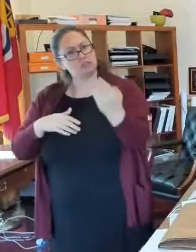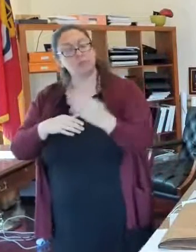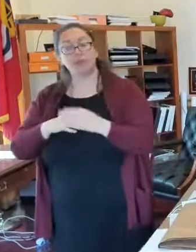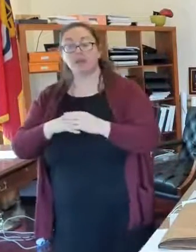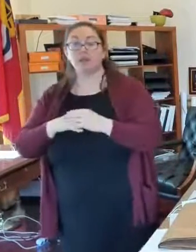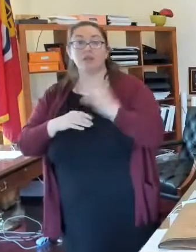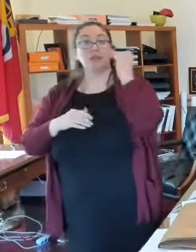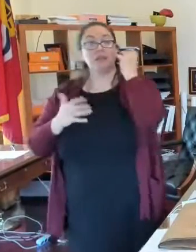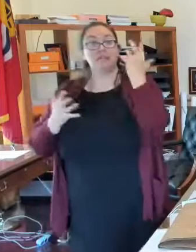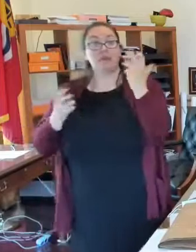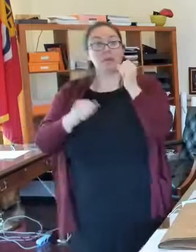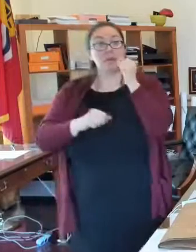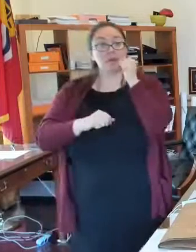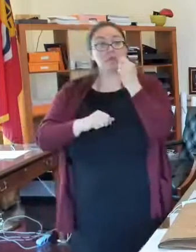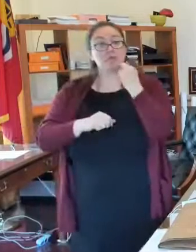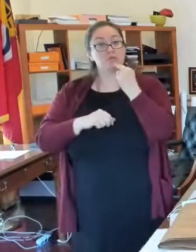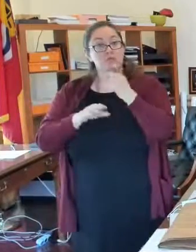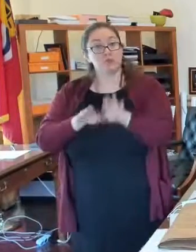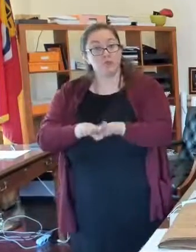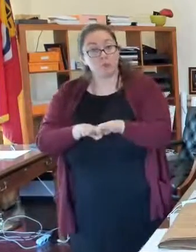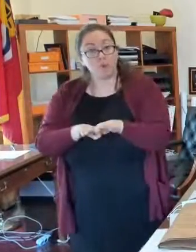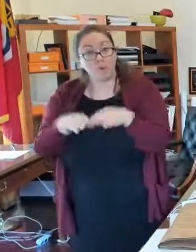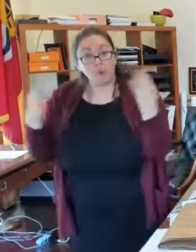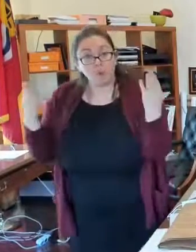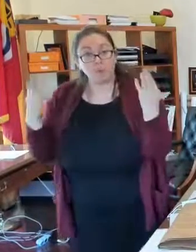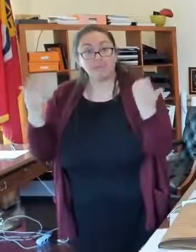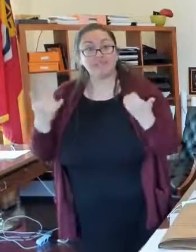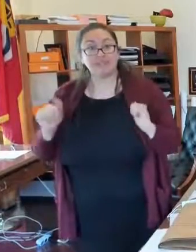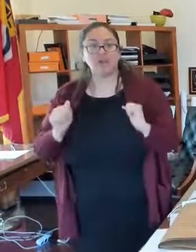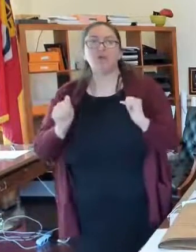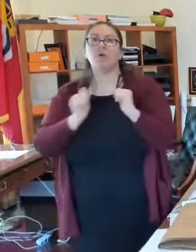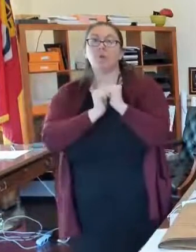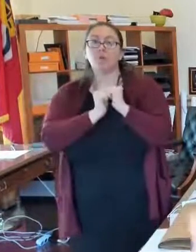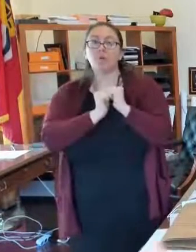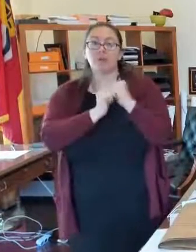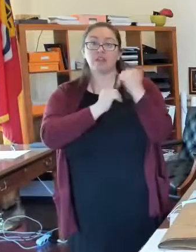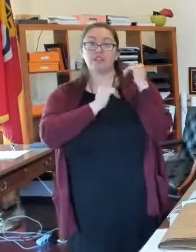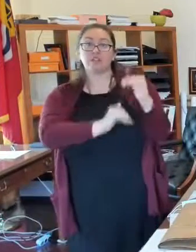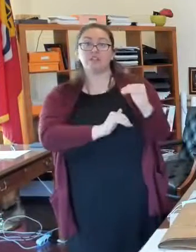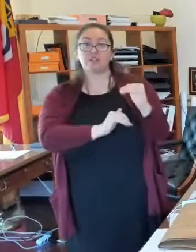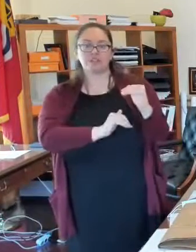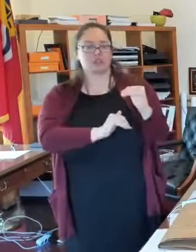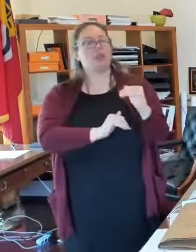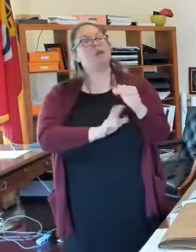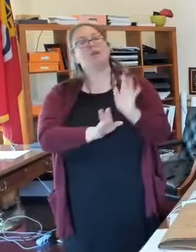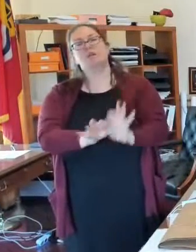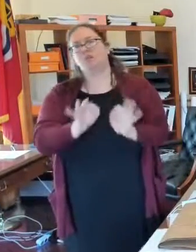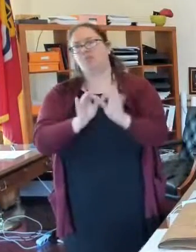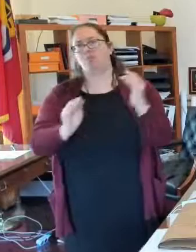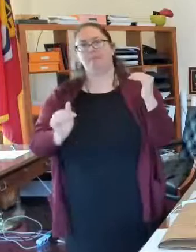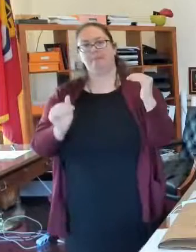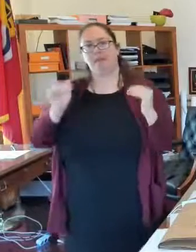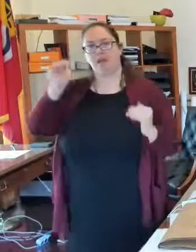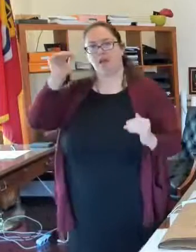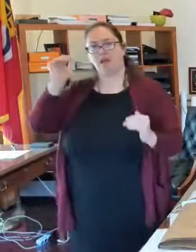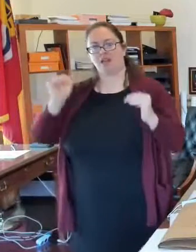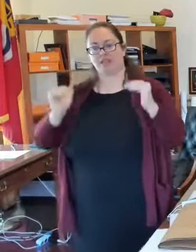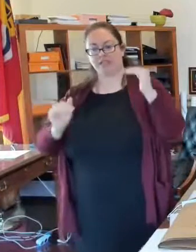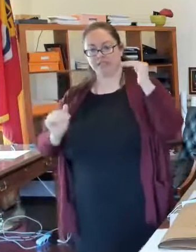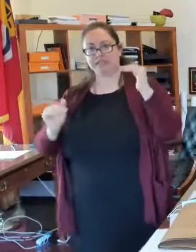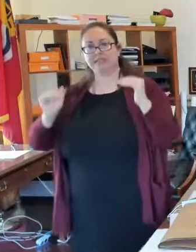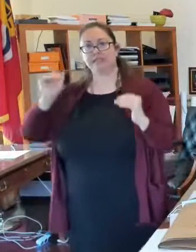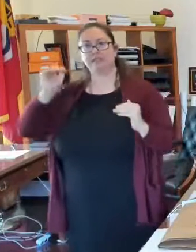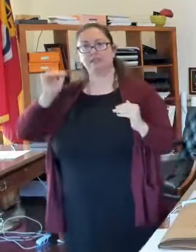our bars and restaurants open with these restrictions to be able to balance jobs